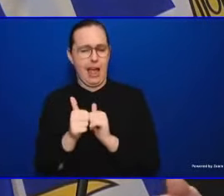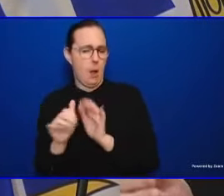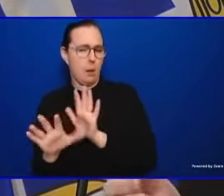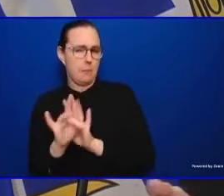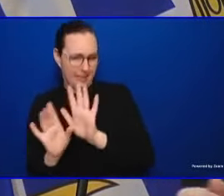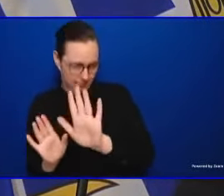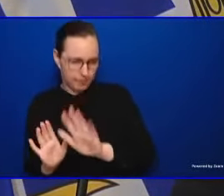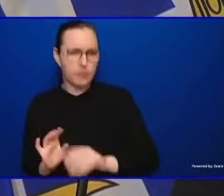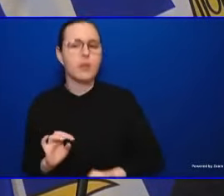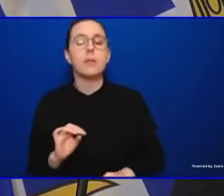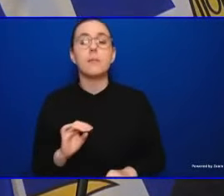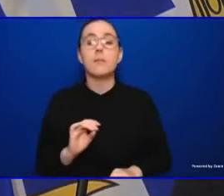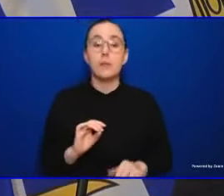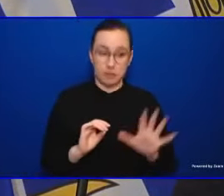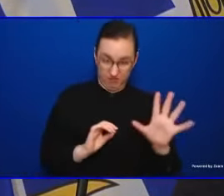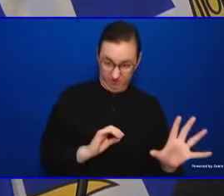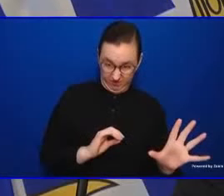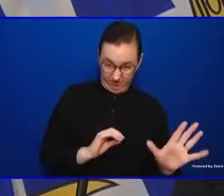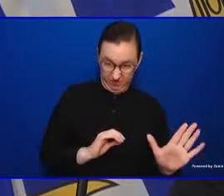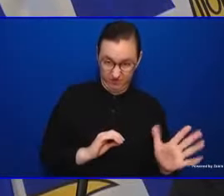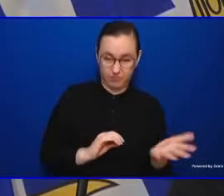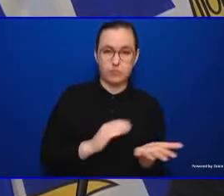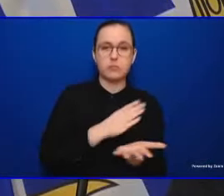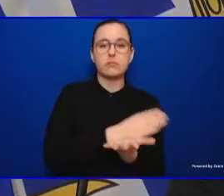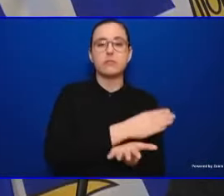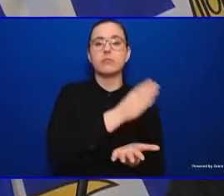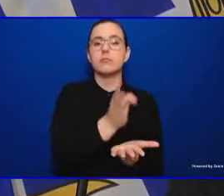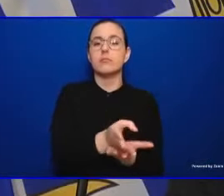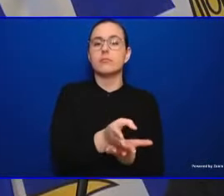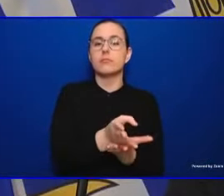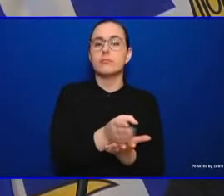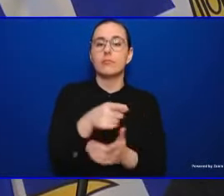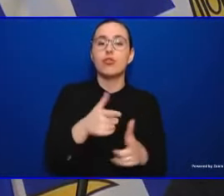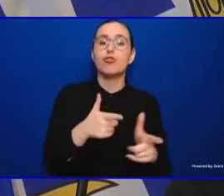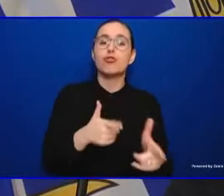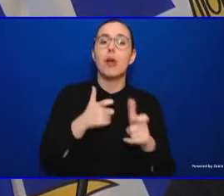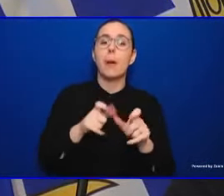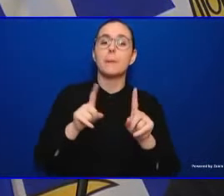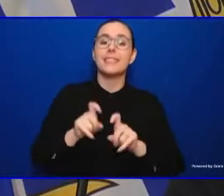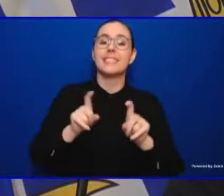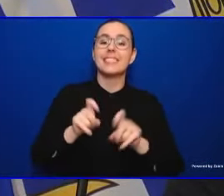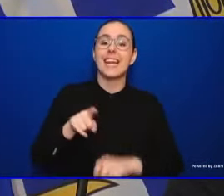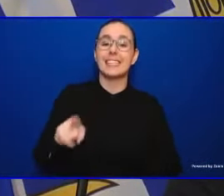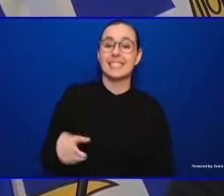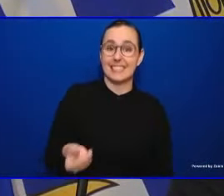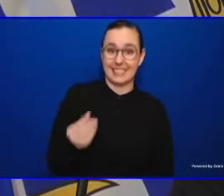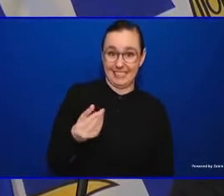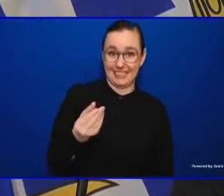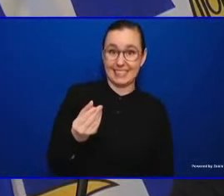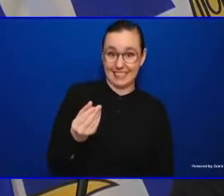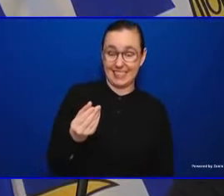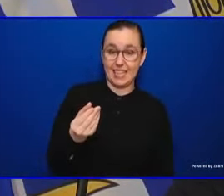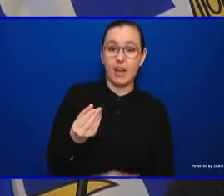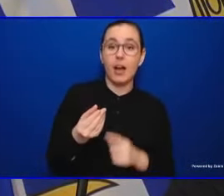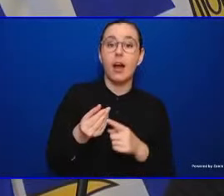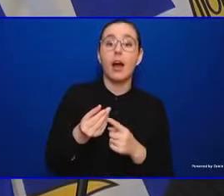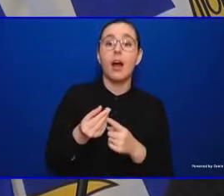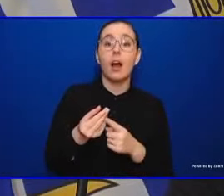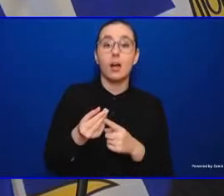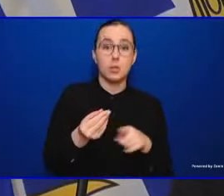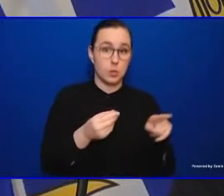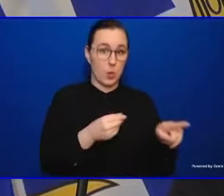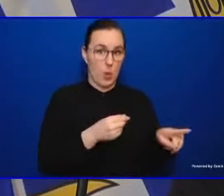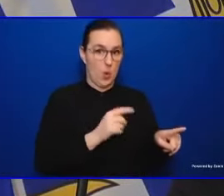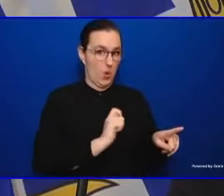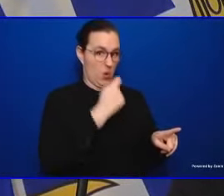different types of tests that we've had here in BC, we've been able to supplement our testing sites with the rapid antigen testing,